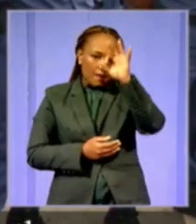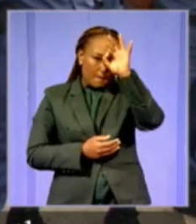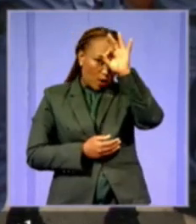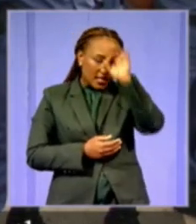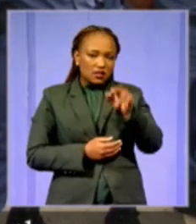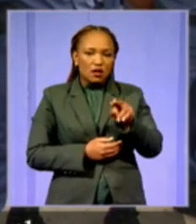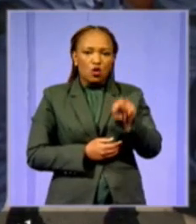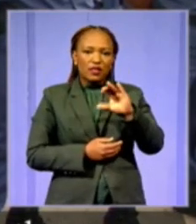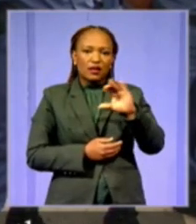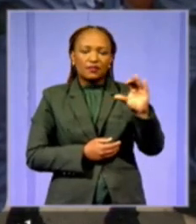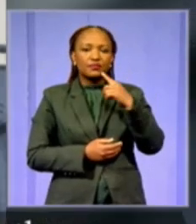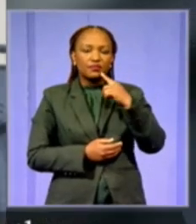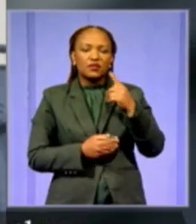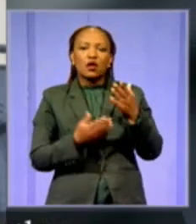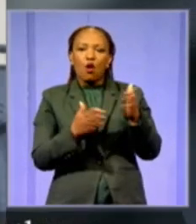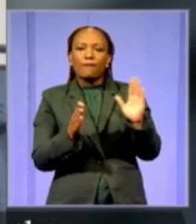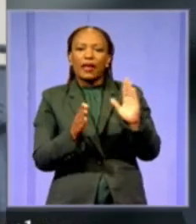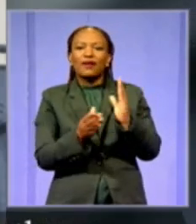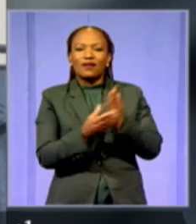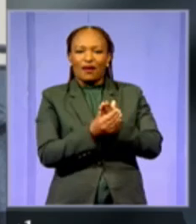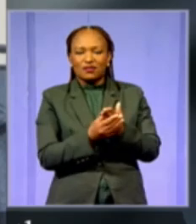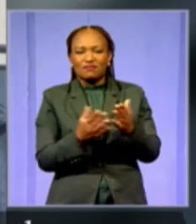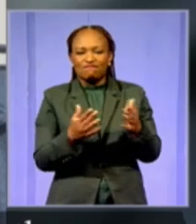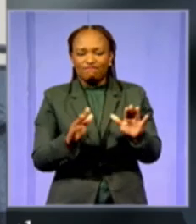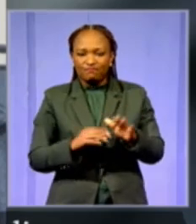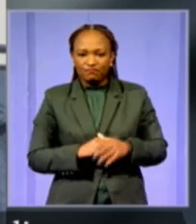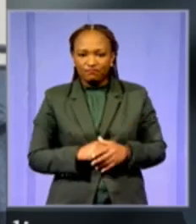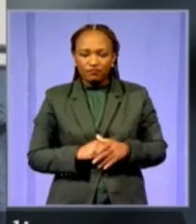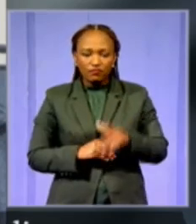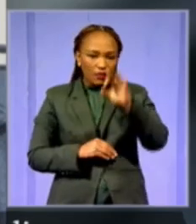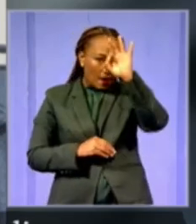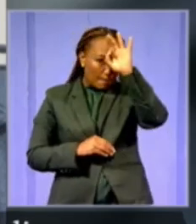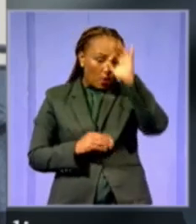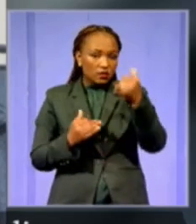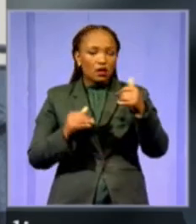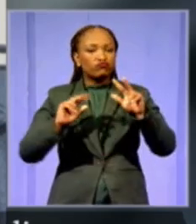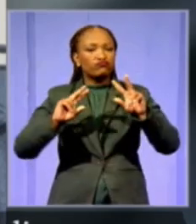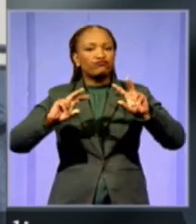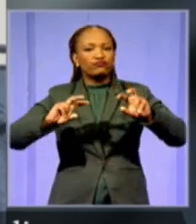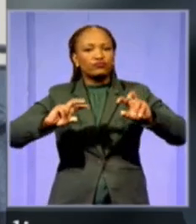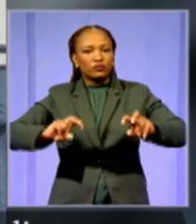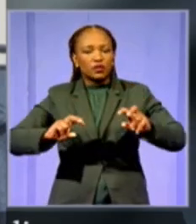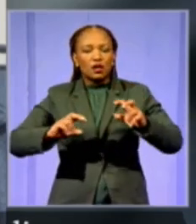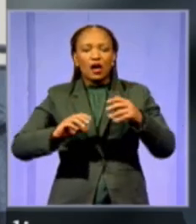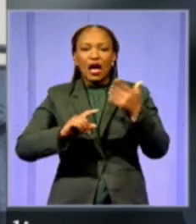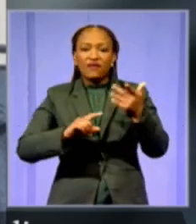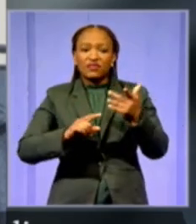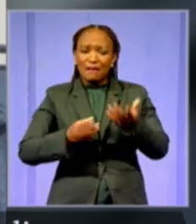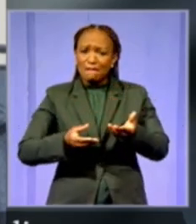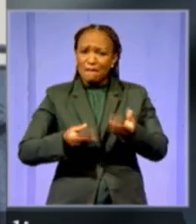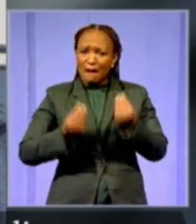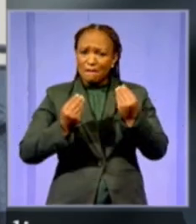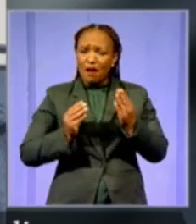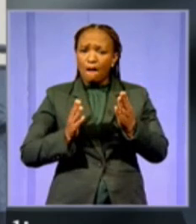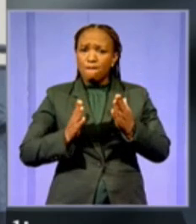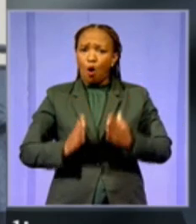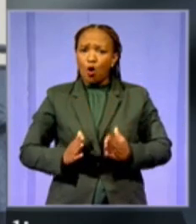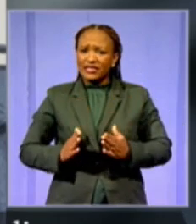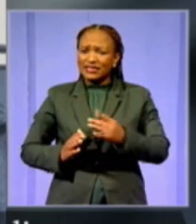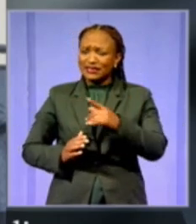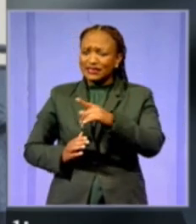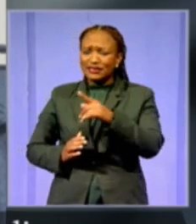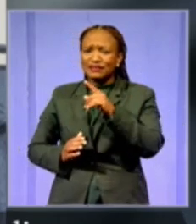hlalosa ha se butsinyewe. The Galeshewe police are investigating an inquest docket after the discovery of the decomposed body of